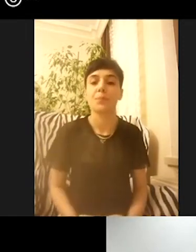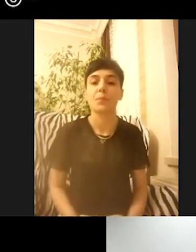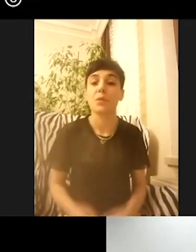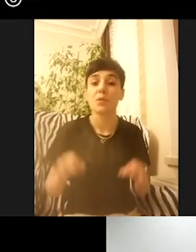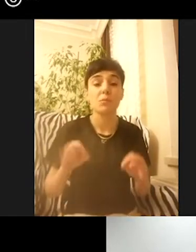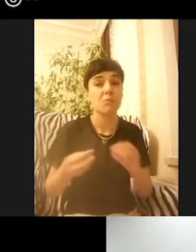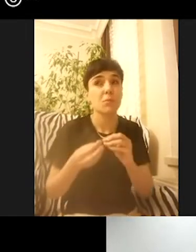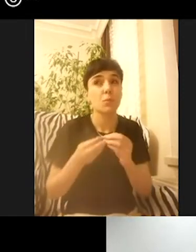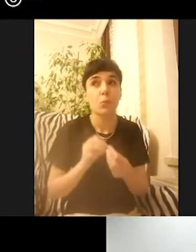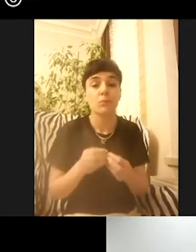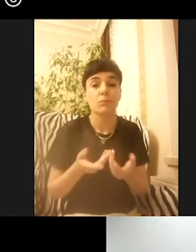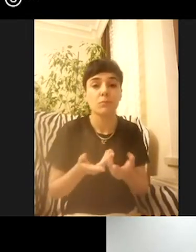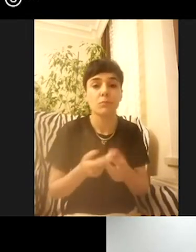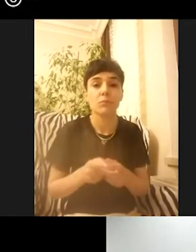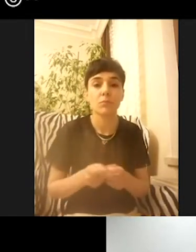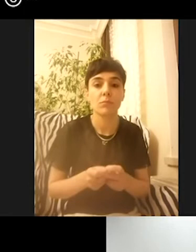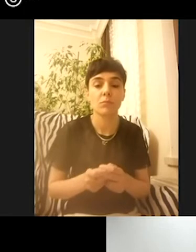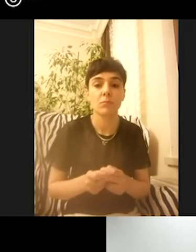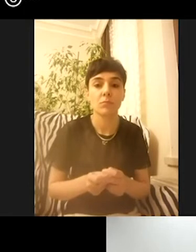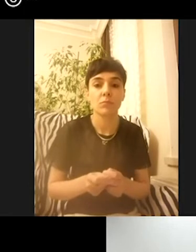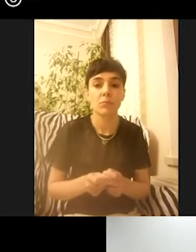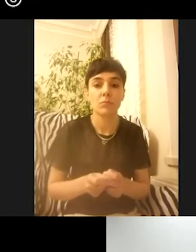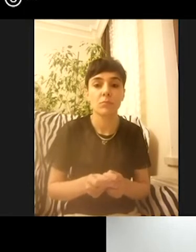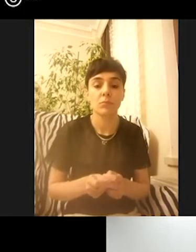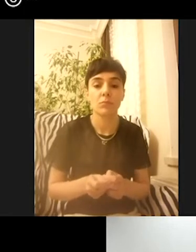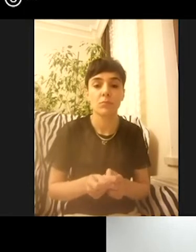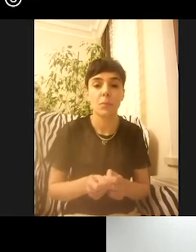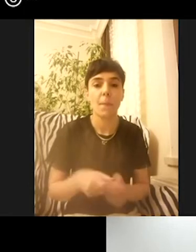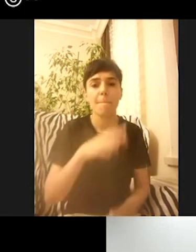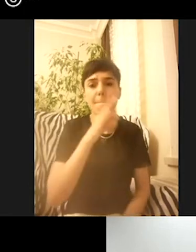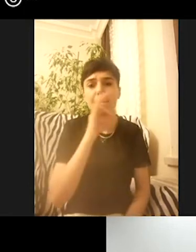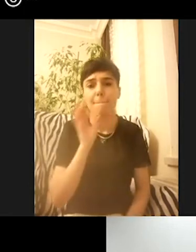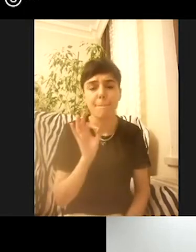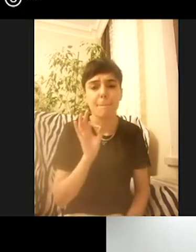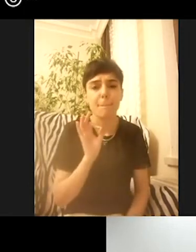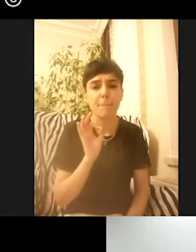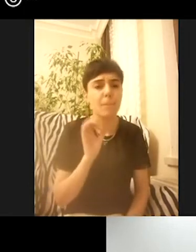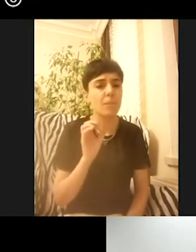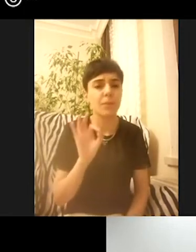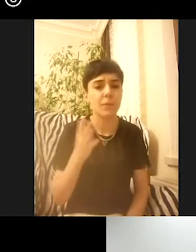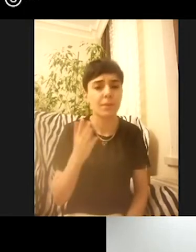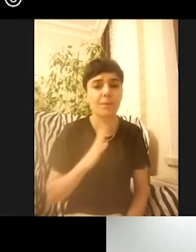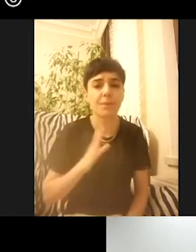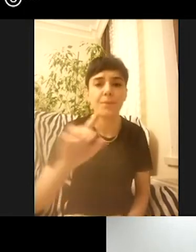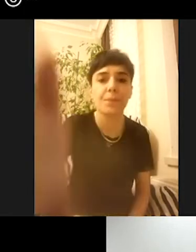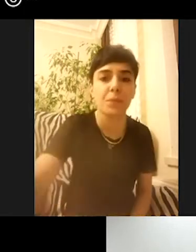something similar with queer also means that we are